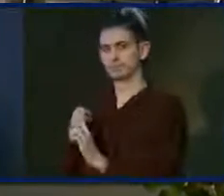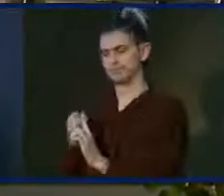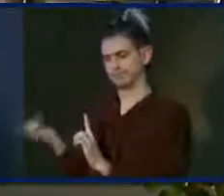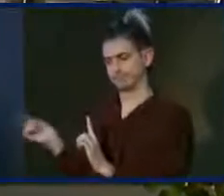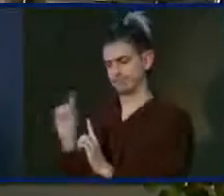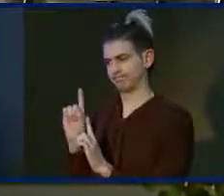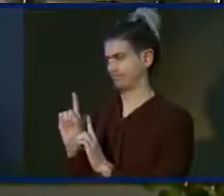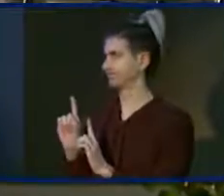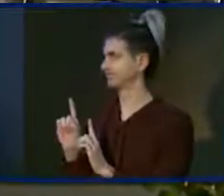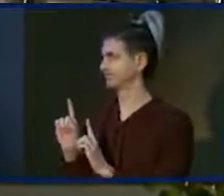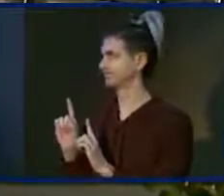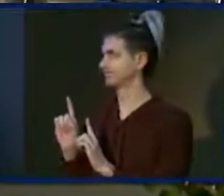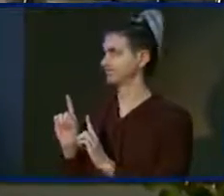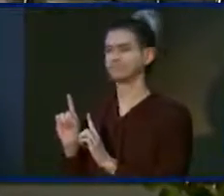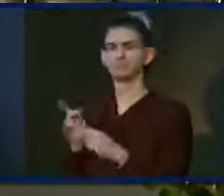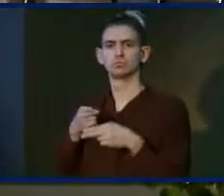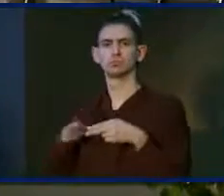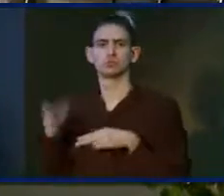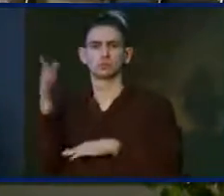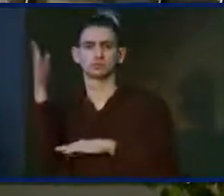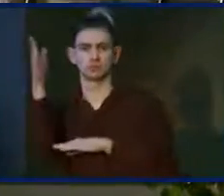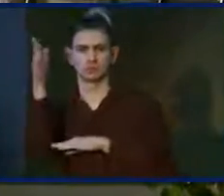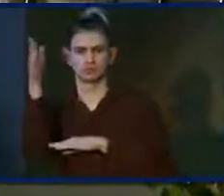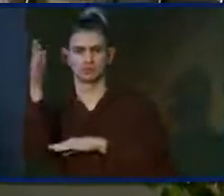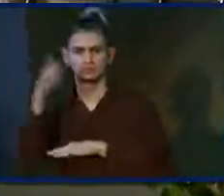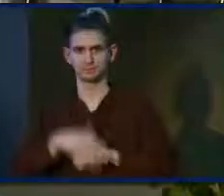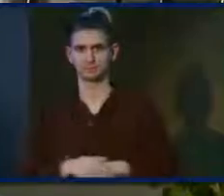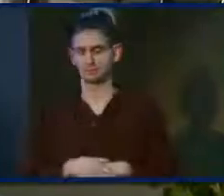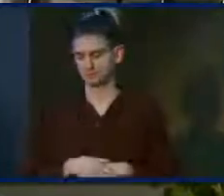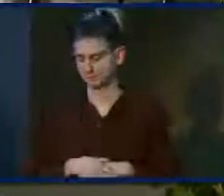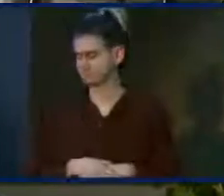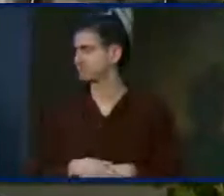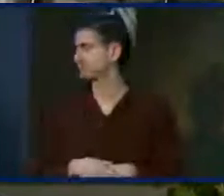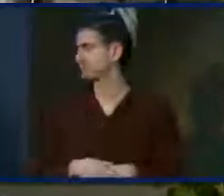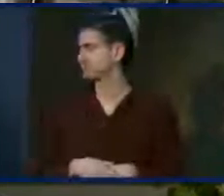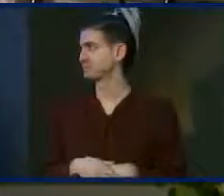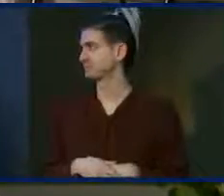and make a special introduction. Mayor Hancock.